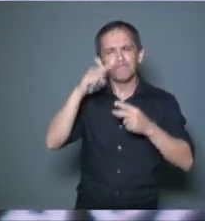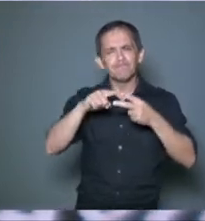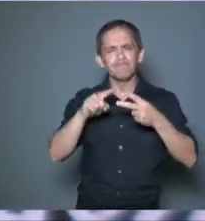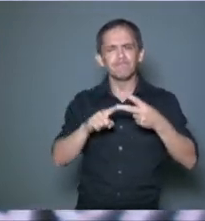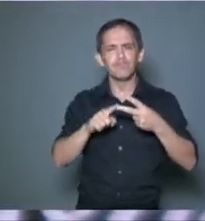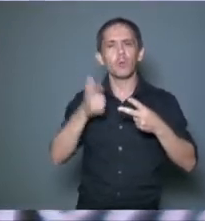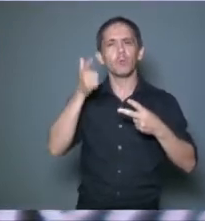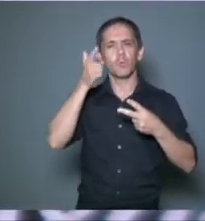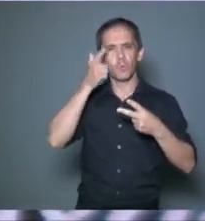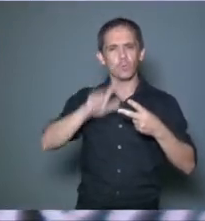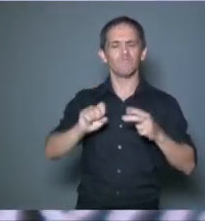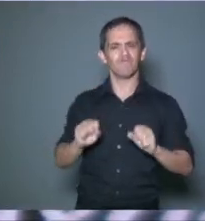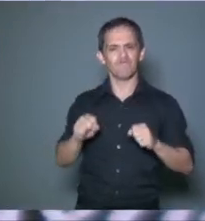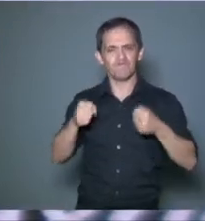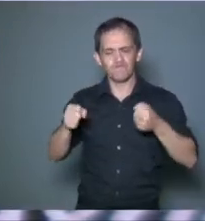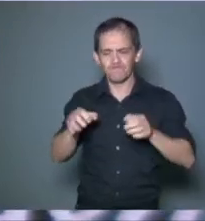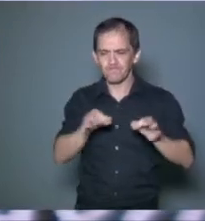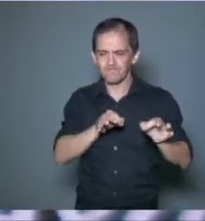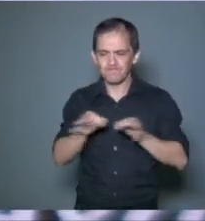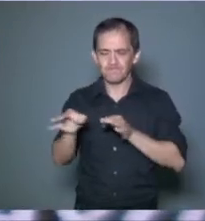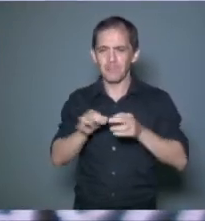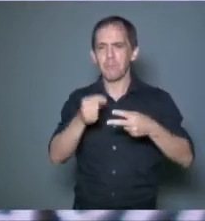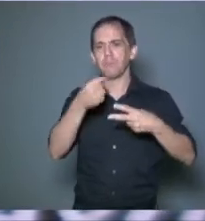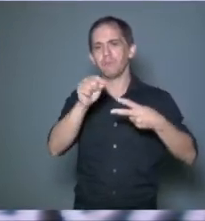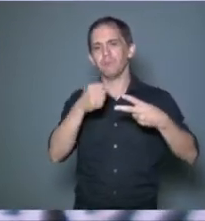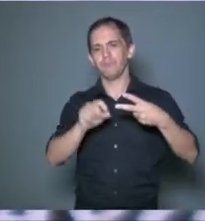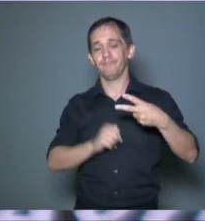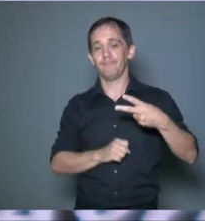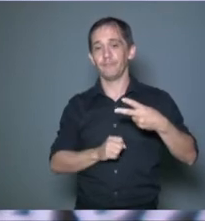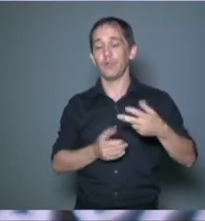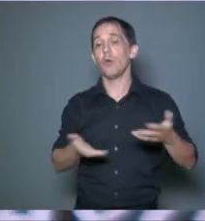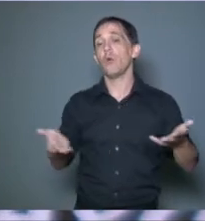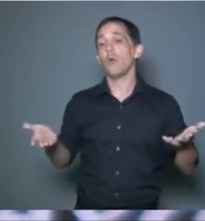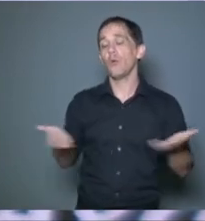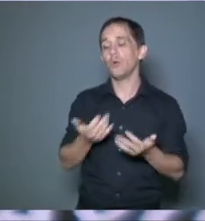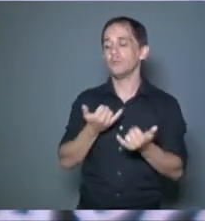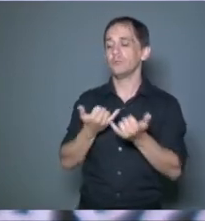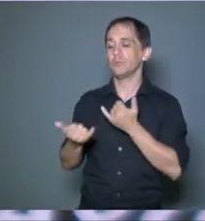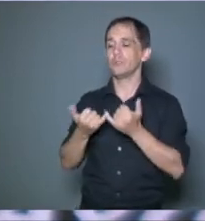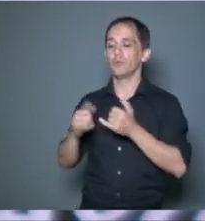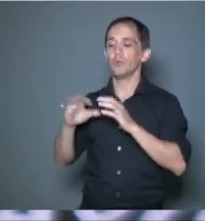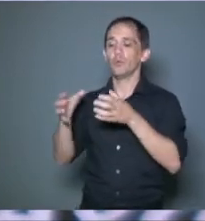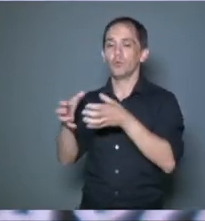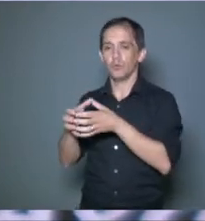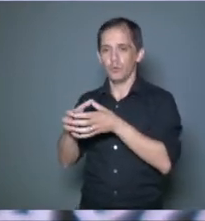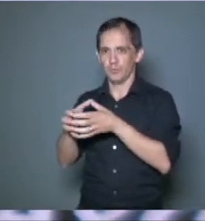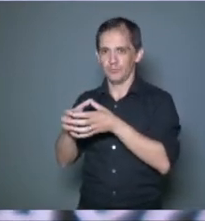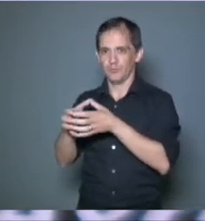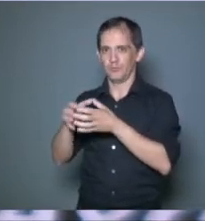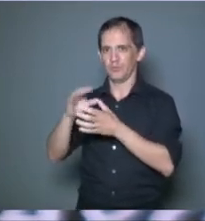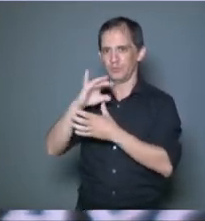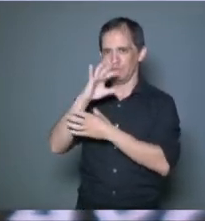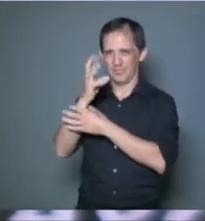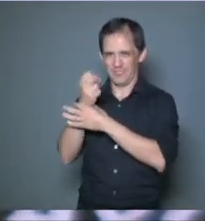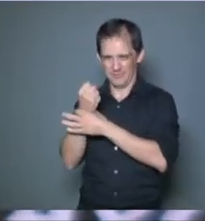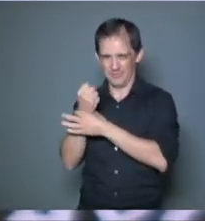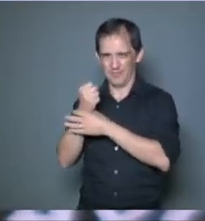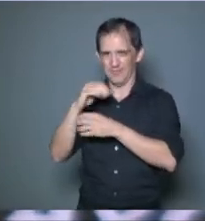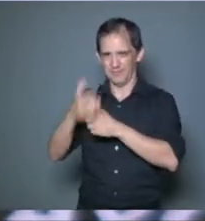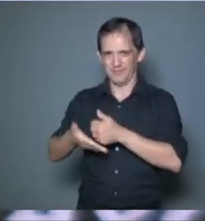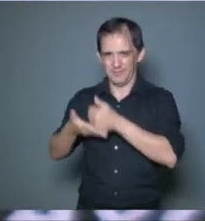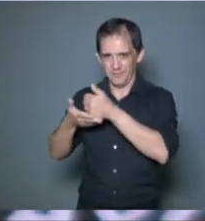being protagonists of the future. And the sustainability today has its specific agenda, the